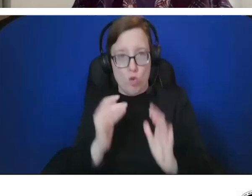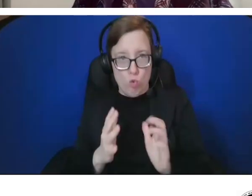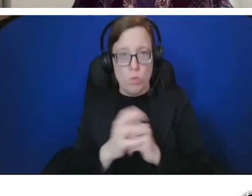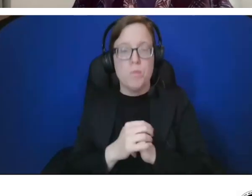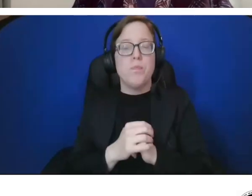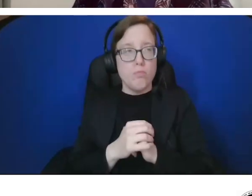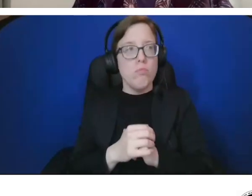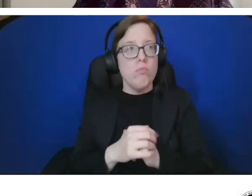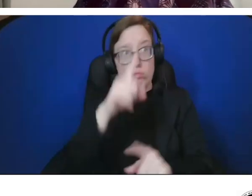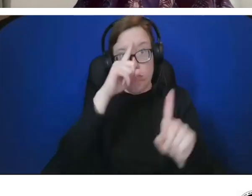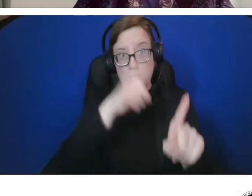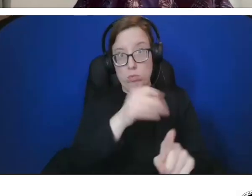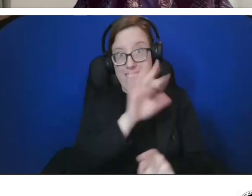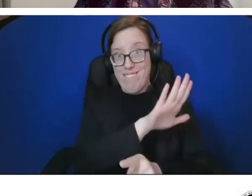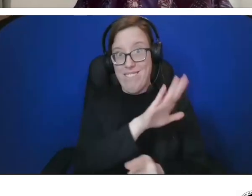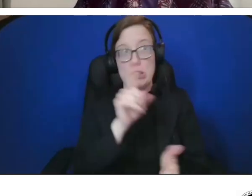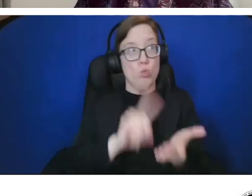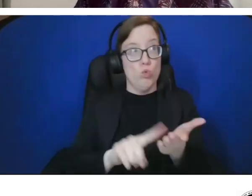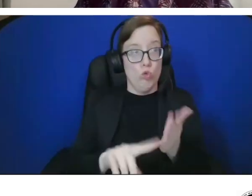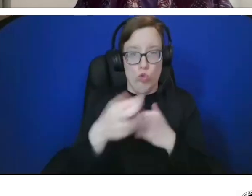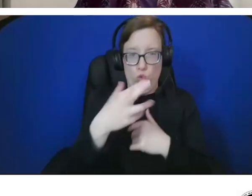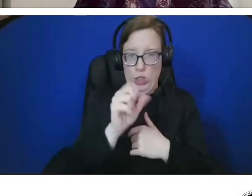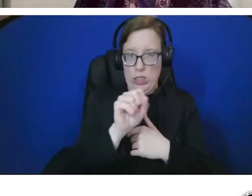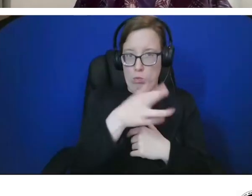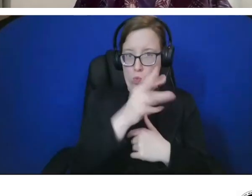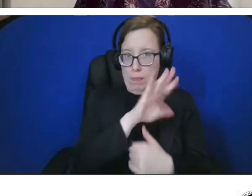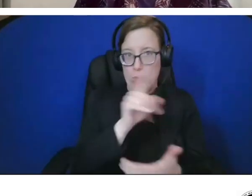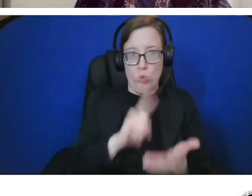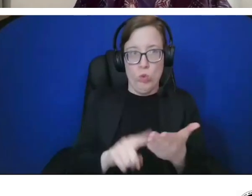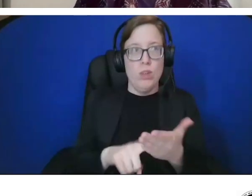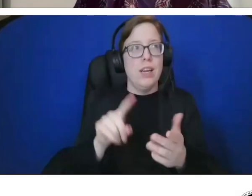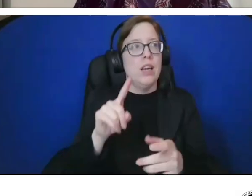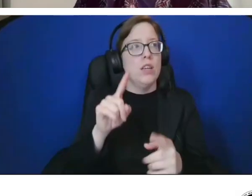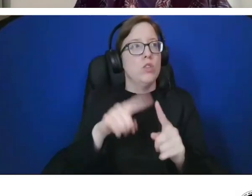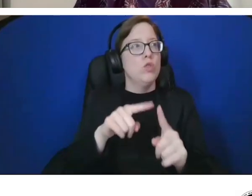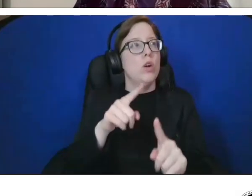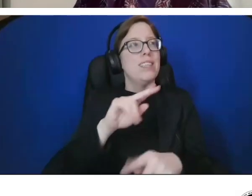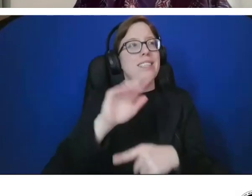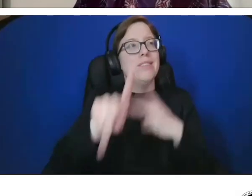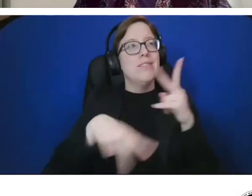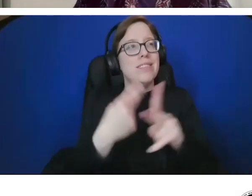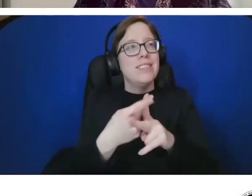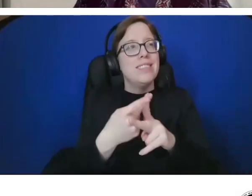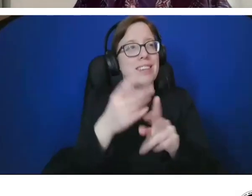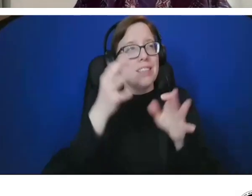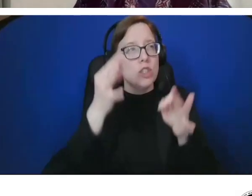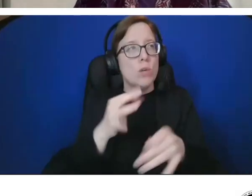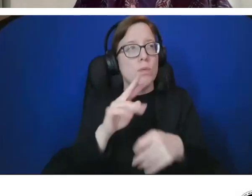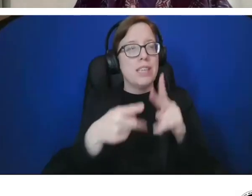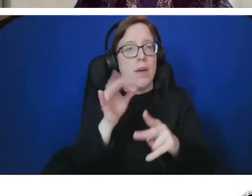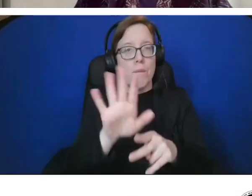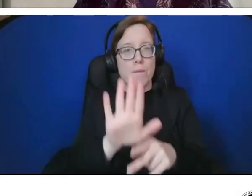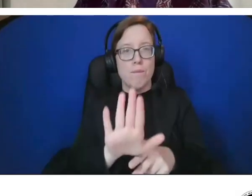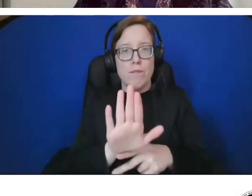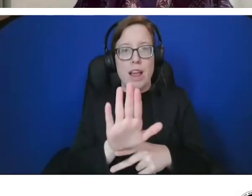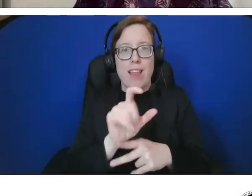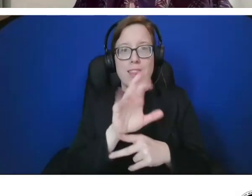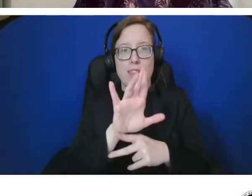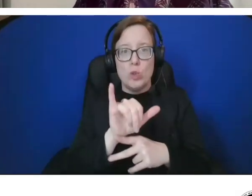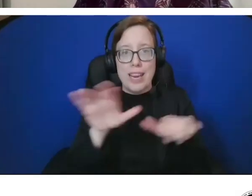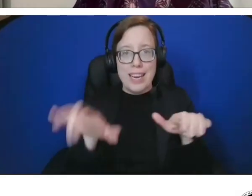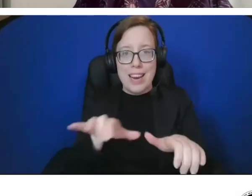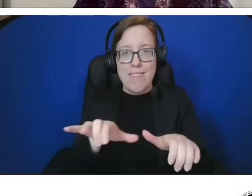interviews. The main goals of his research was to determine types of literacy activities that they engaged in and to learn more about their